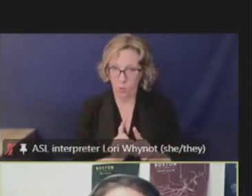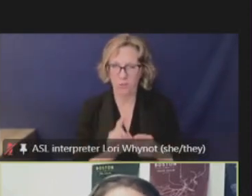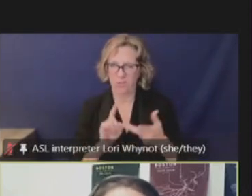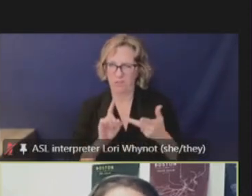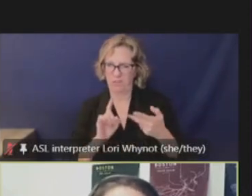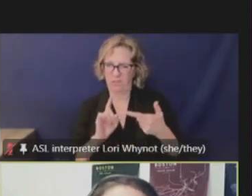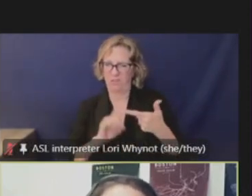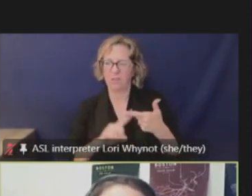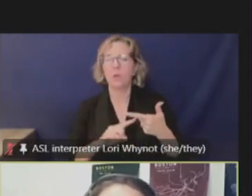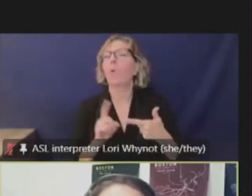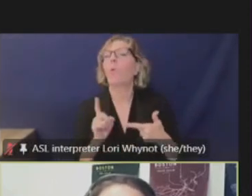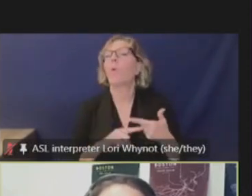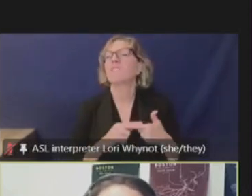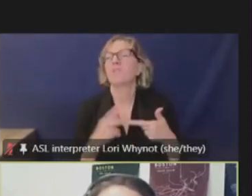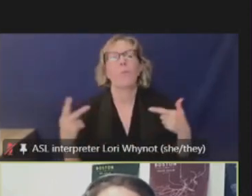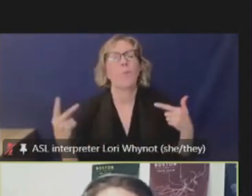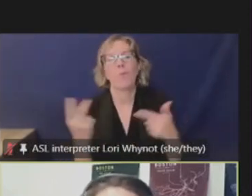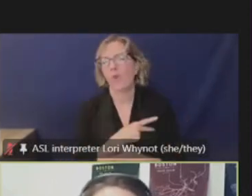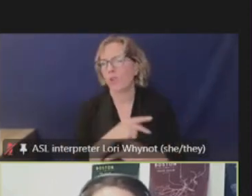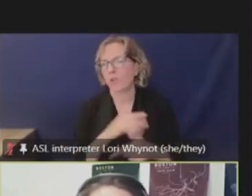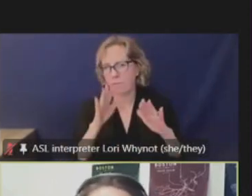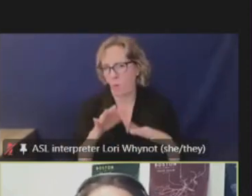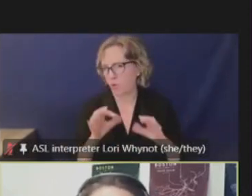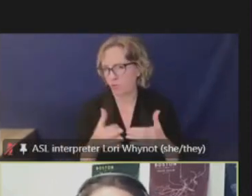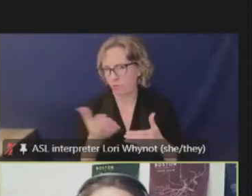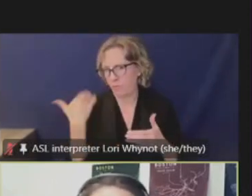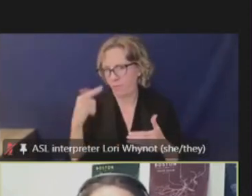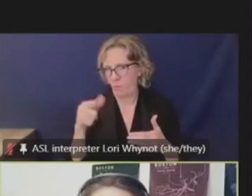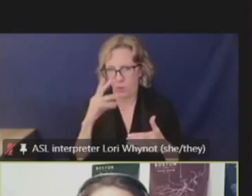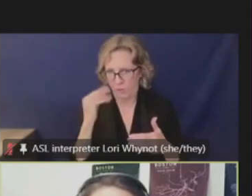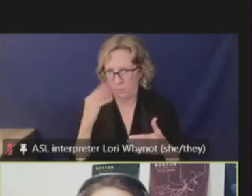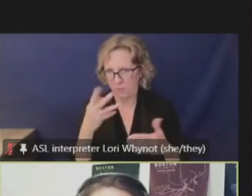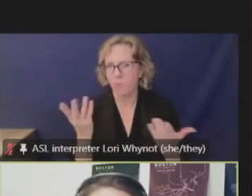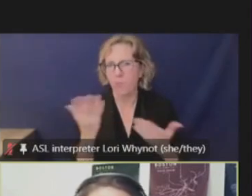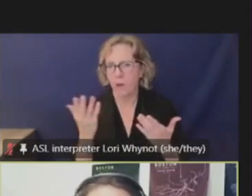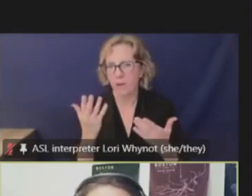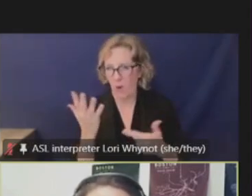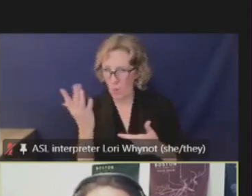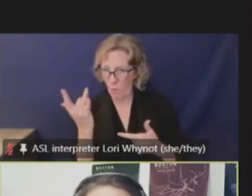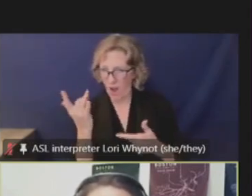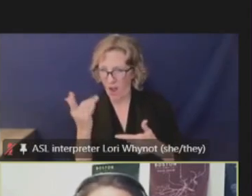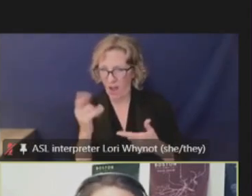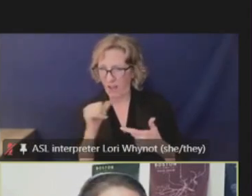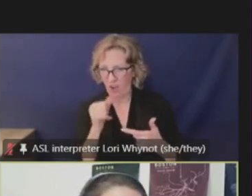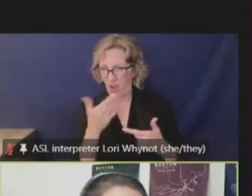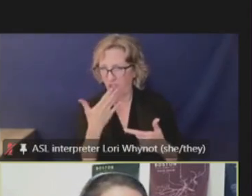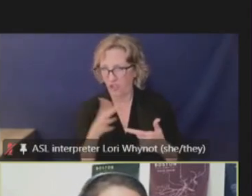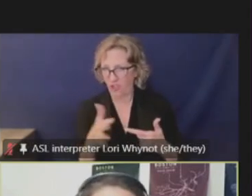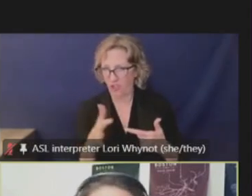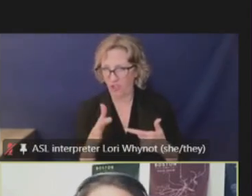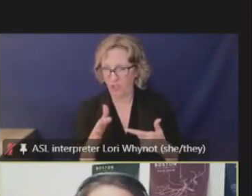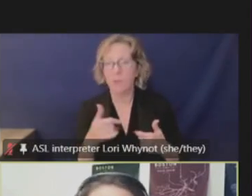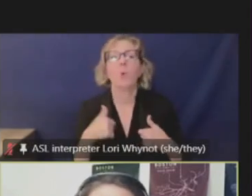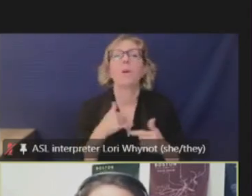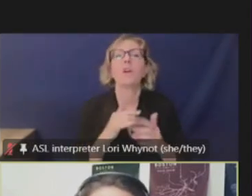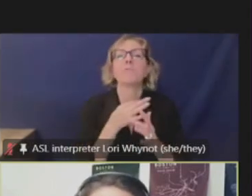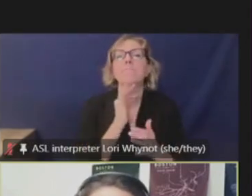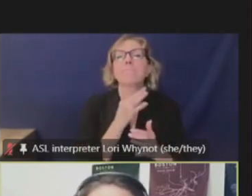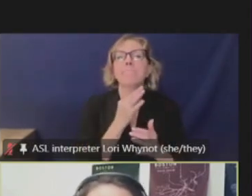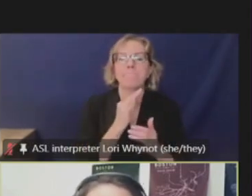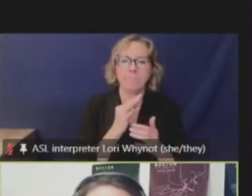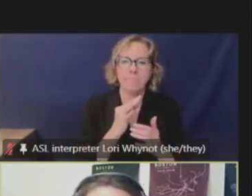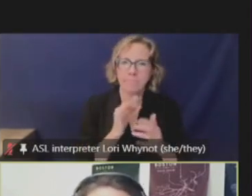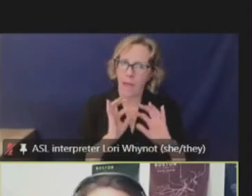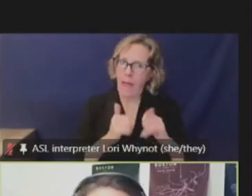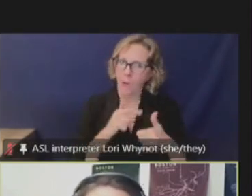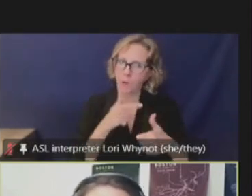2 questions are really trying to help us understand how can we be most thoughtful and inclusive